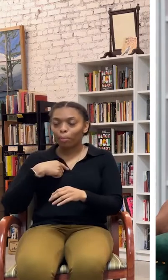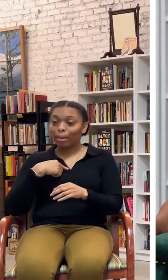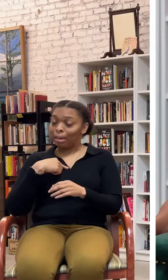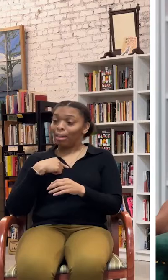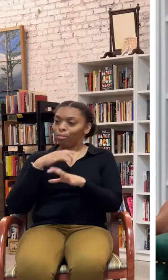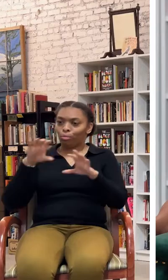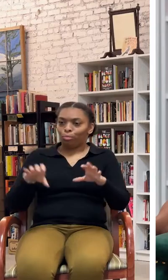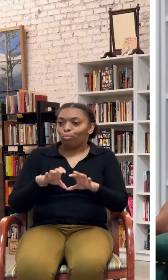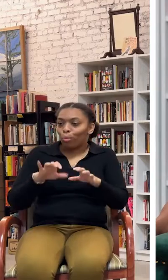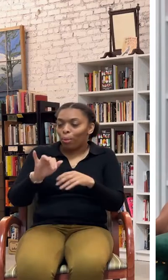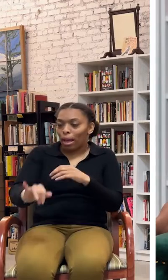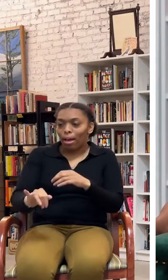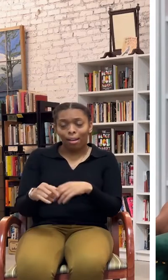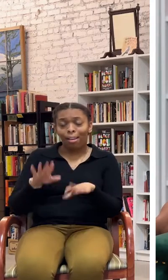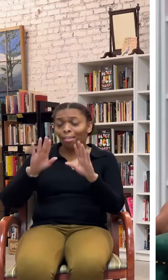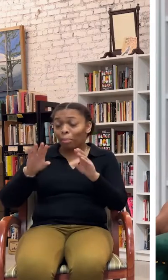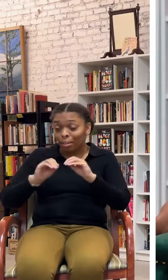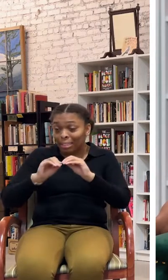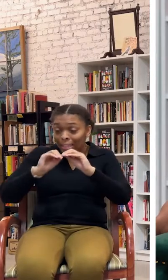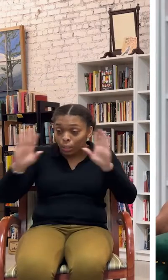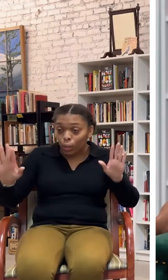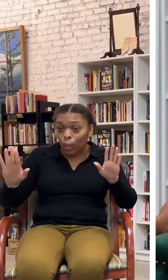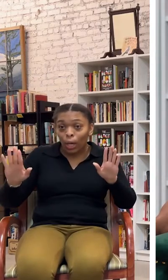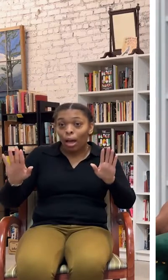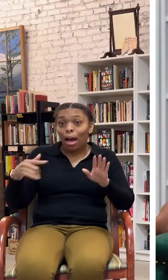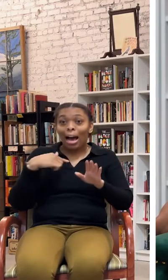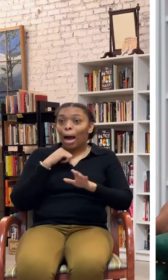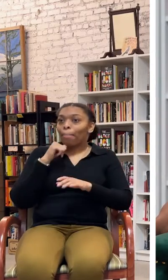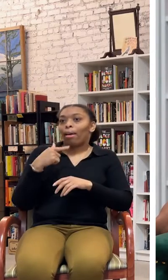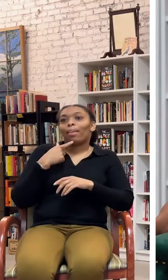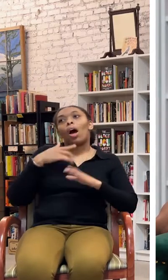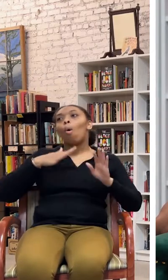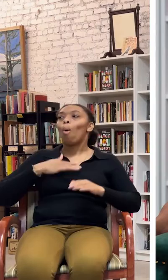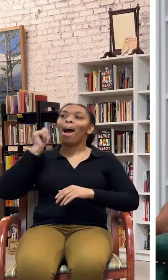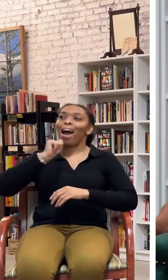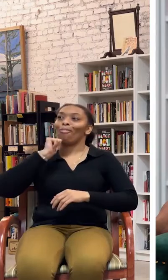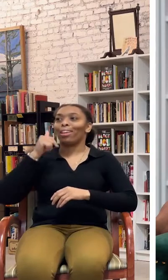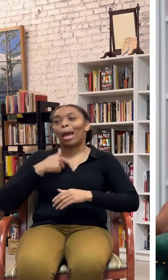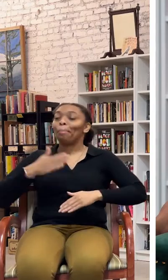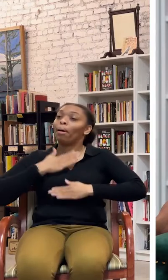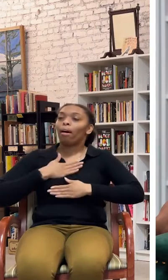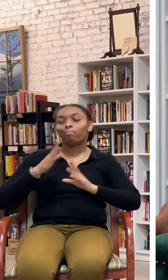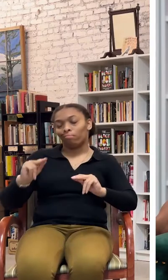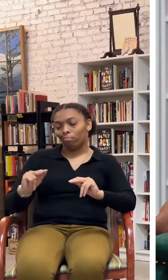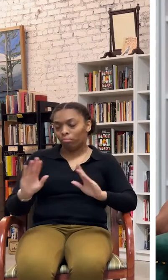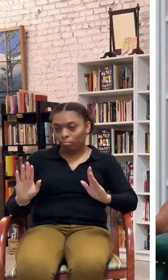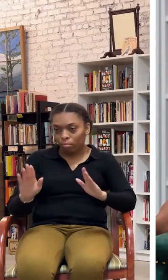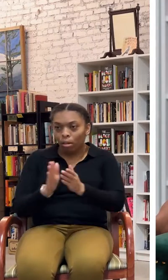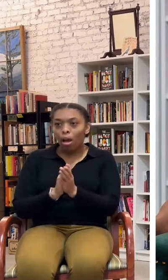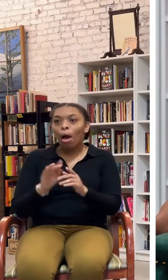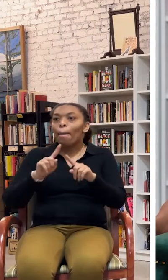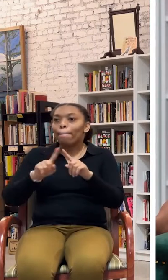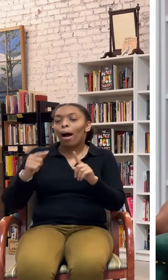do those. And again, let's be very clear. This is not me. I'm not sitting up and being joyful every day. That's disingenuous. But it's something